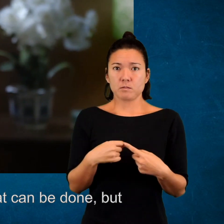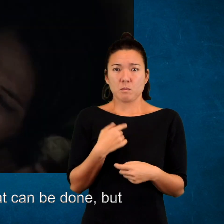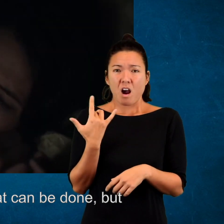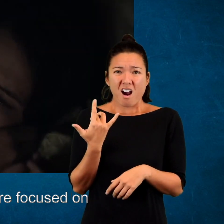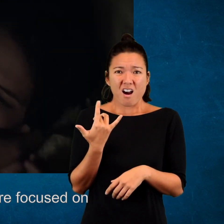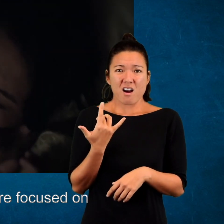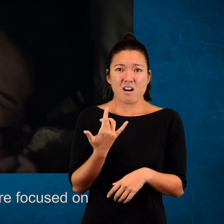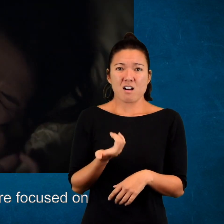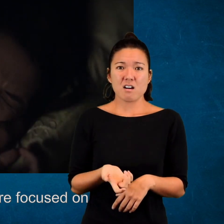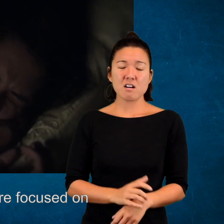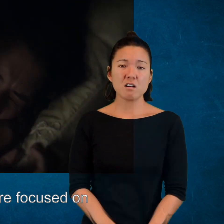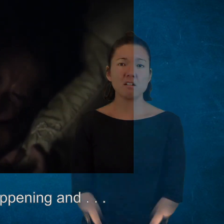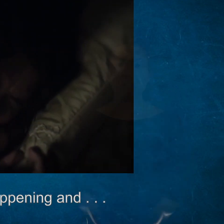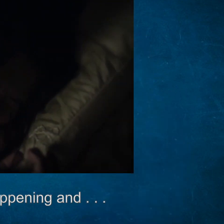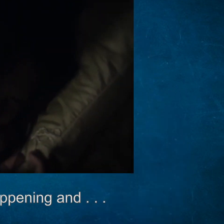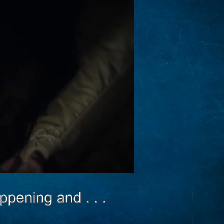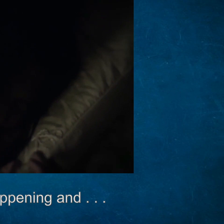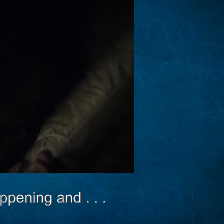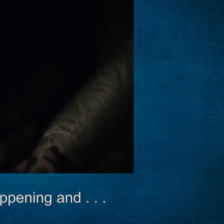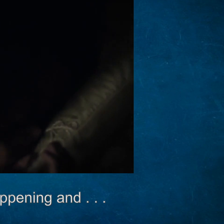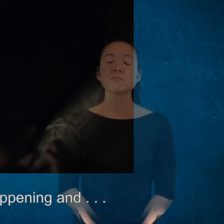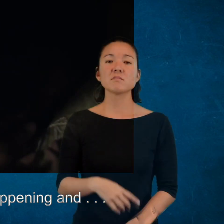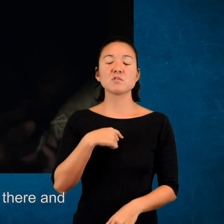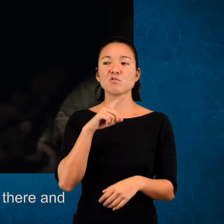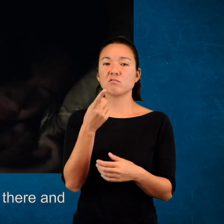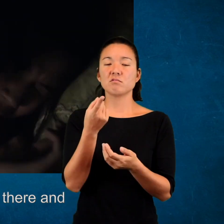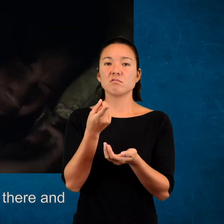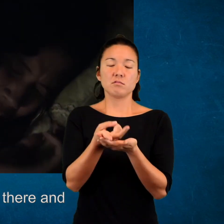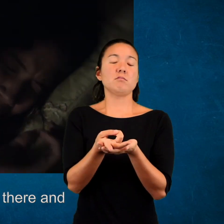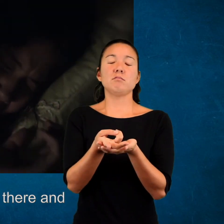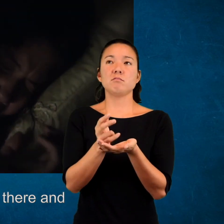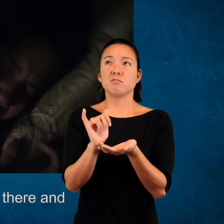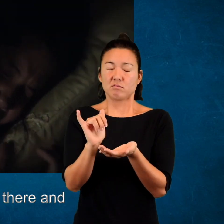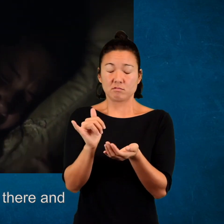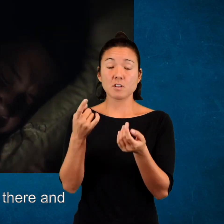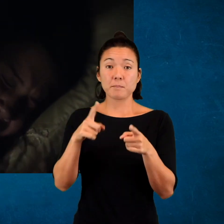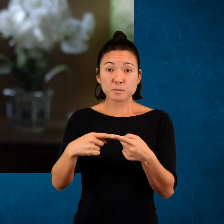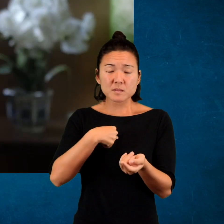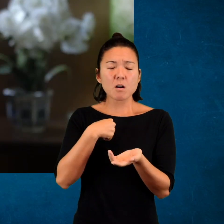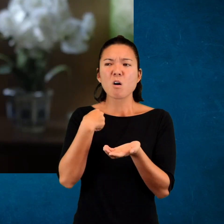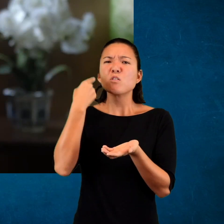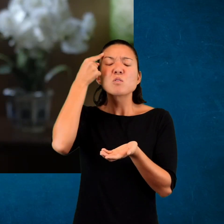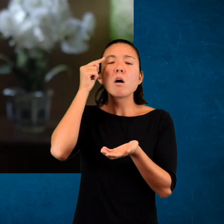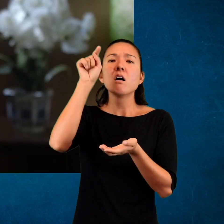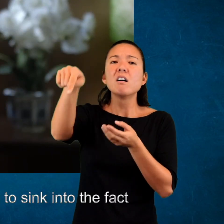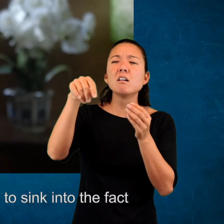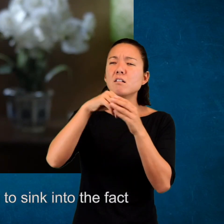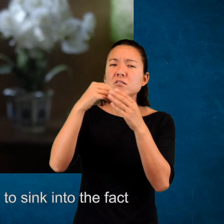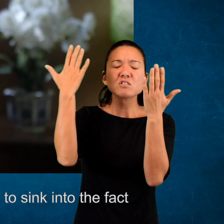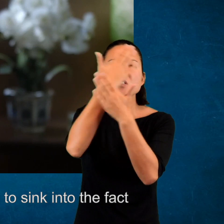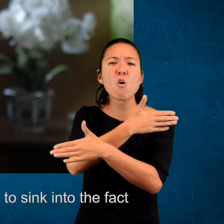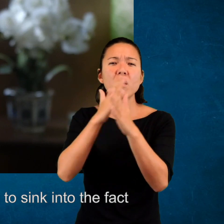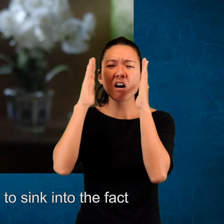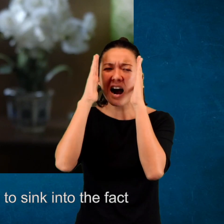but really all you're focused on is why is this happening? And I just was there, and I don't know, having to